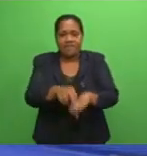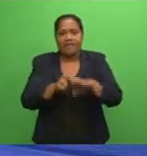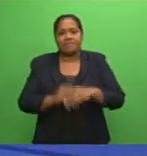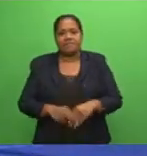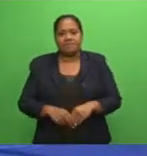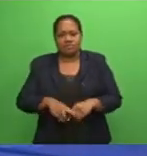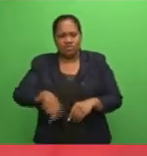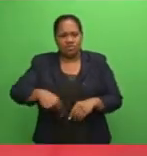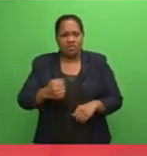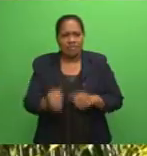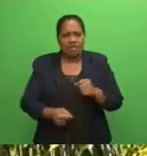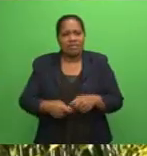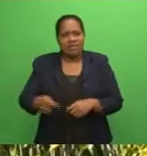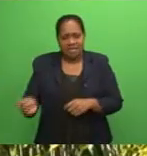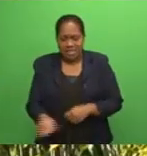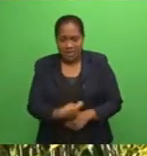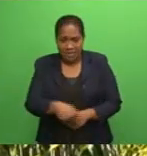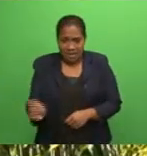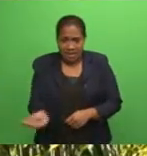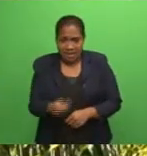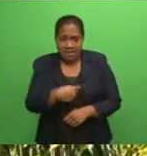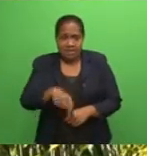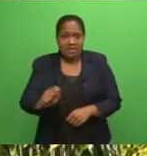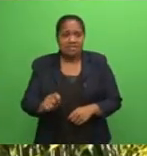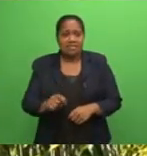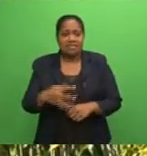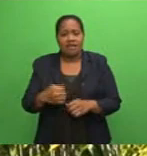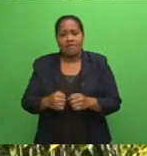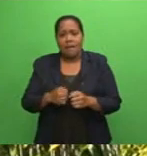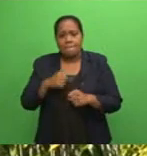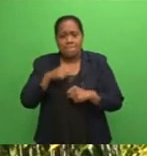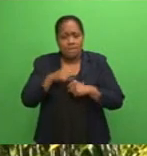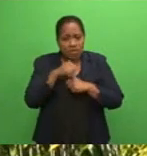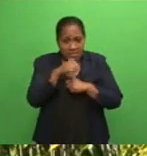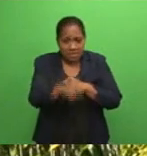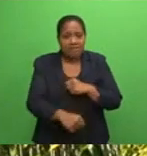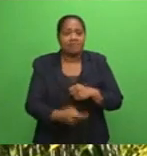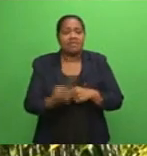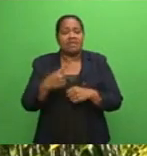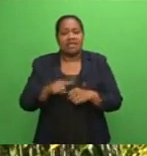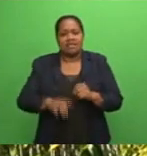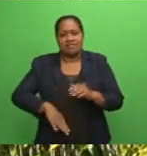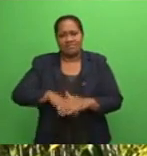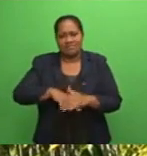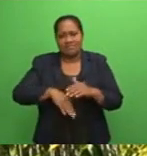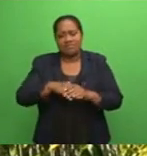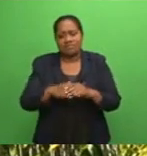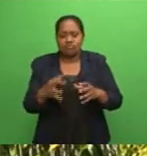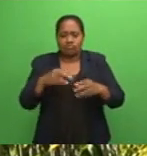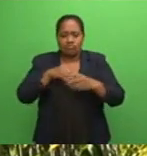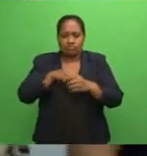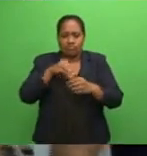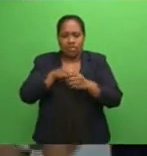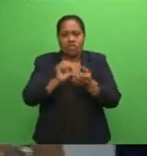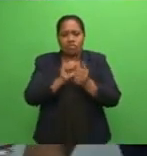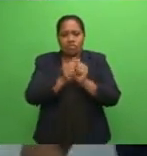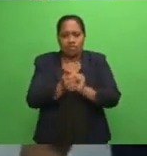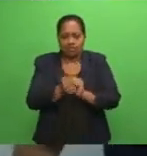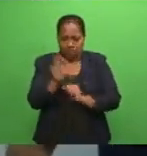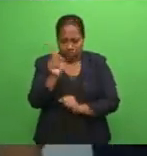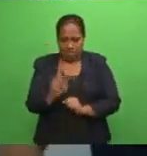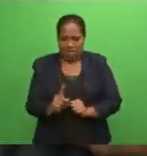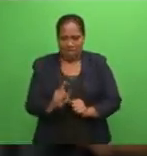netball, table tennis, archery, amateur boxing and futsal were among the 13 sports accredited today. Talima